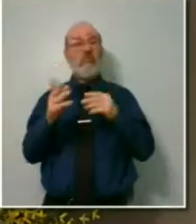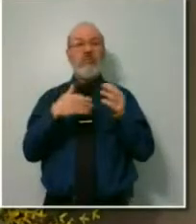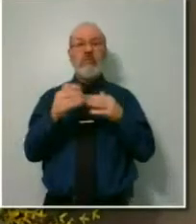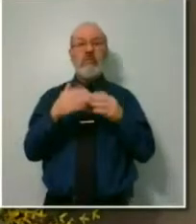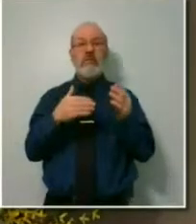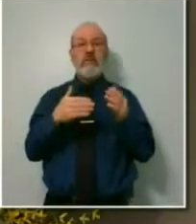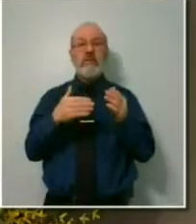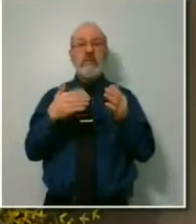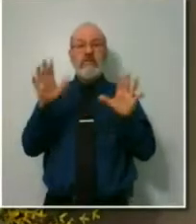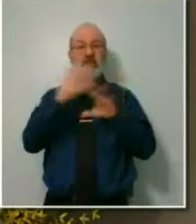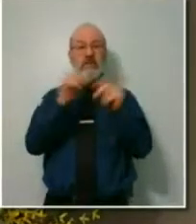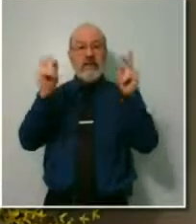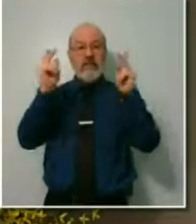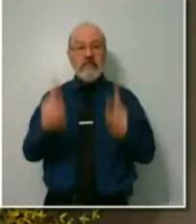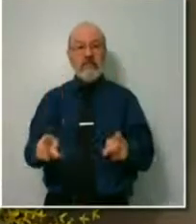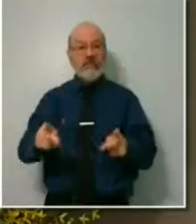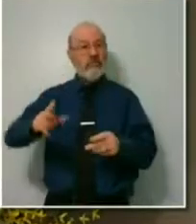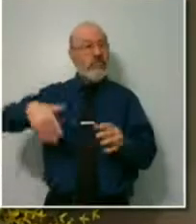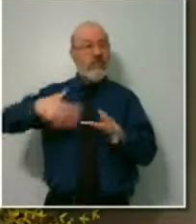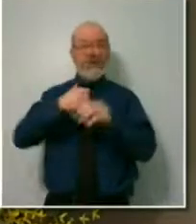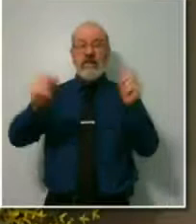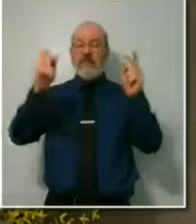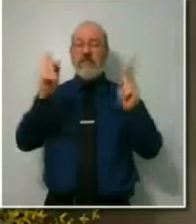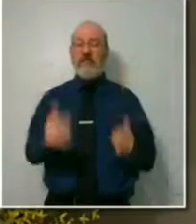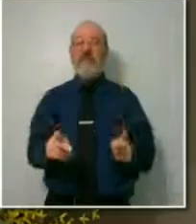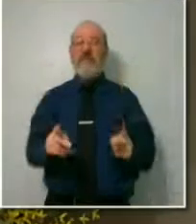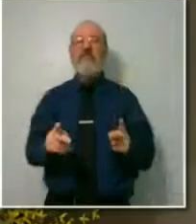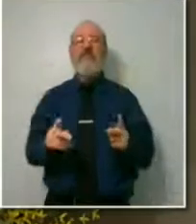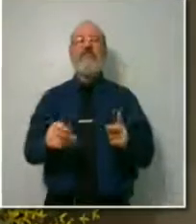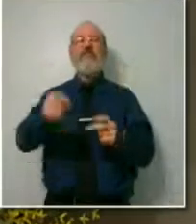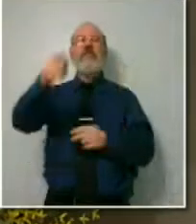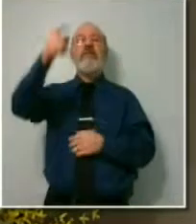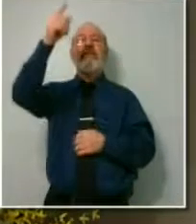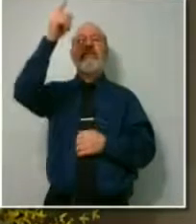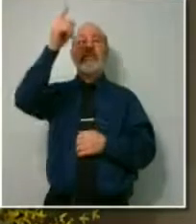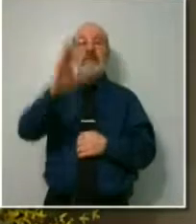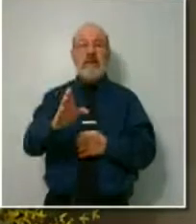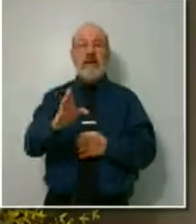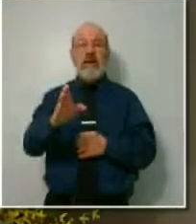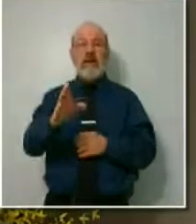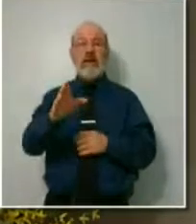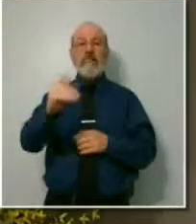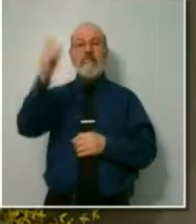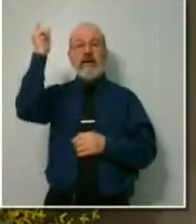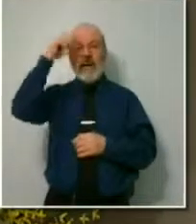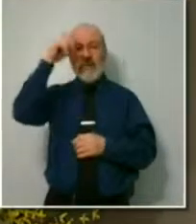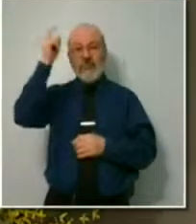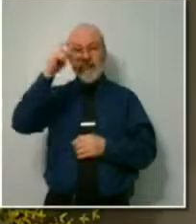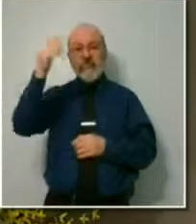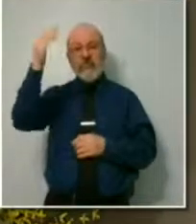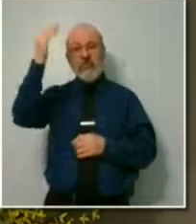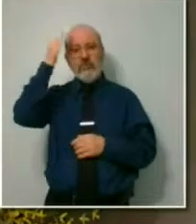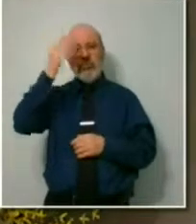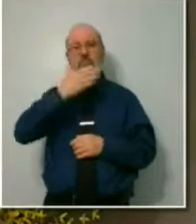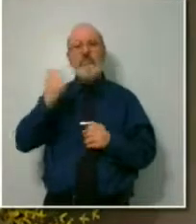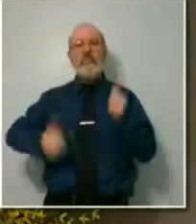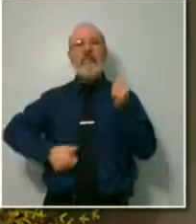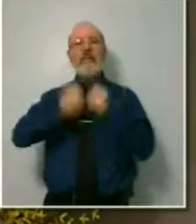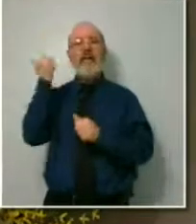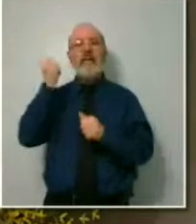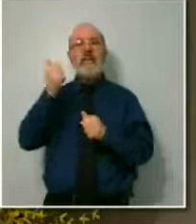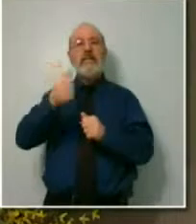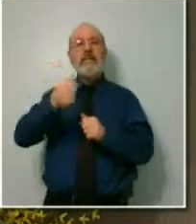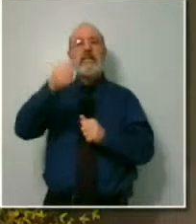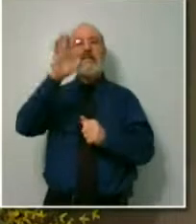or an unsaved man. God has the wisdom to know what's best, and God is working out his plan